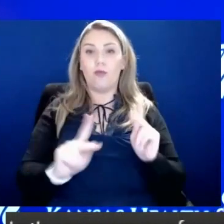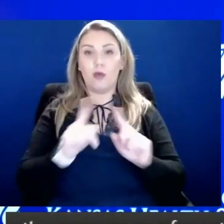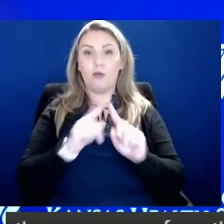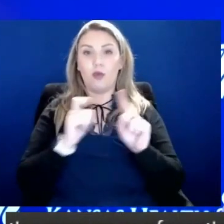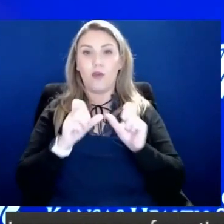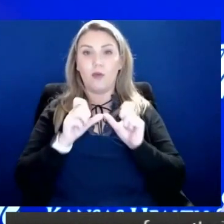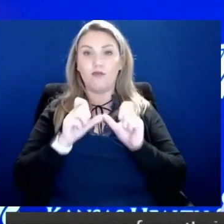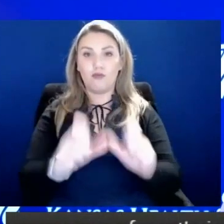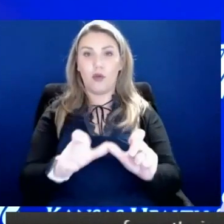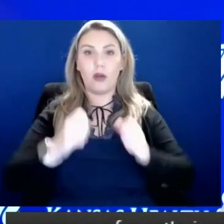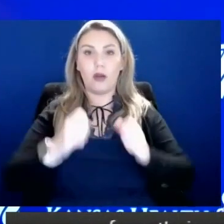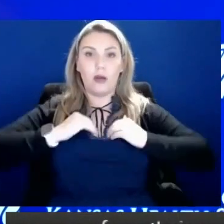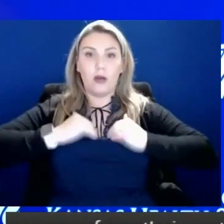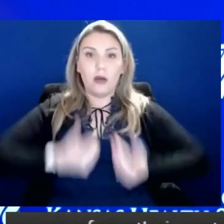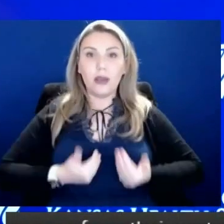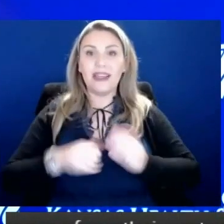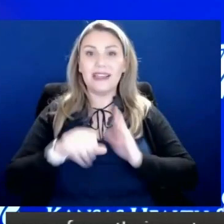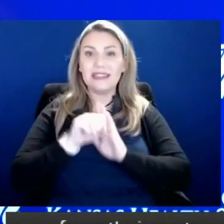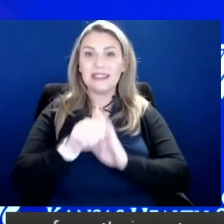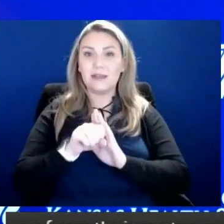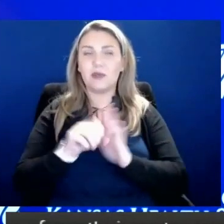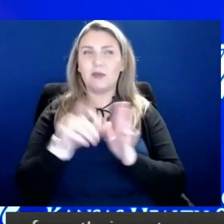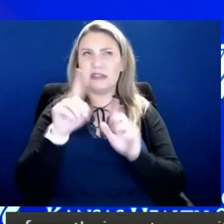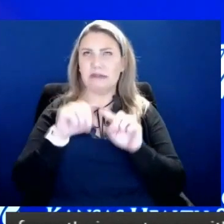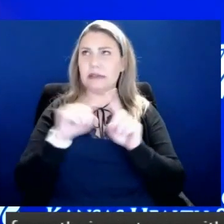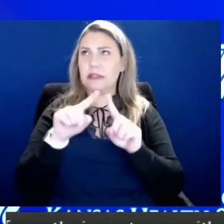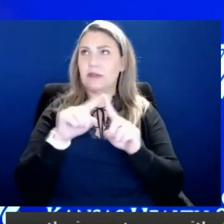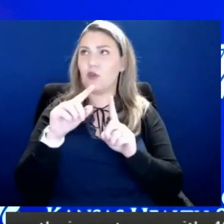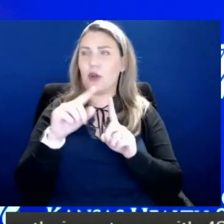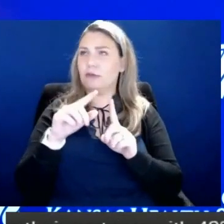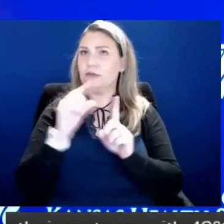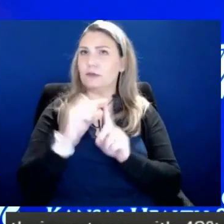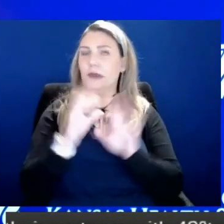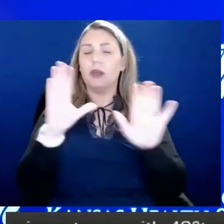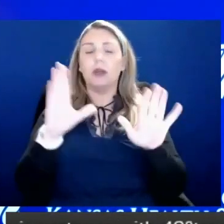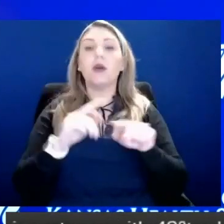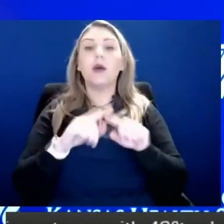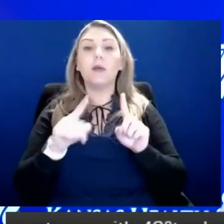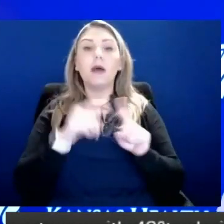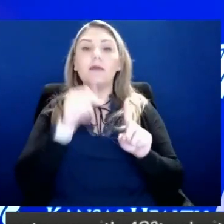syndrome. It's a different name that escapes me right now, but have been dealing with this for